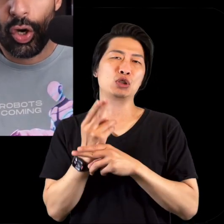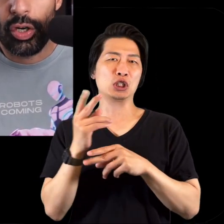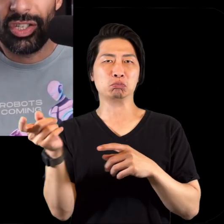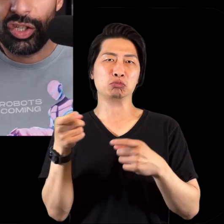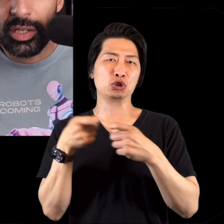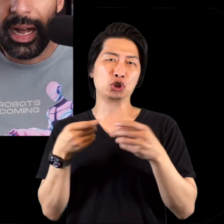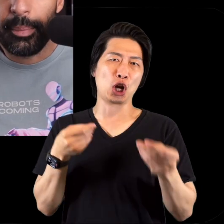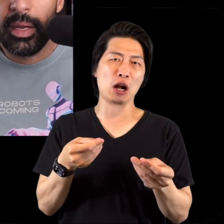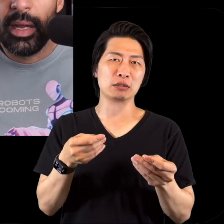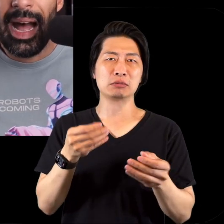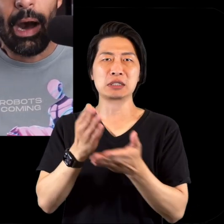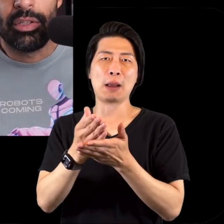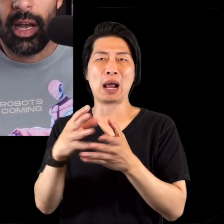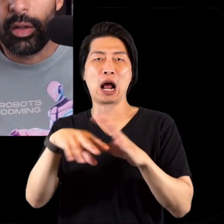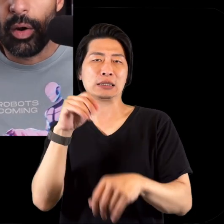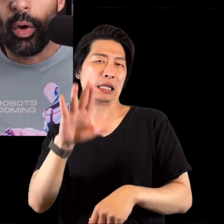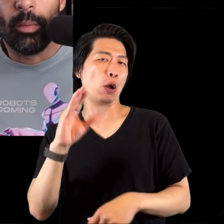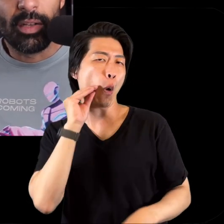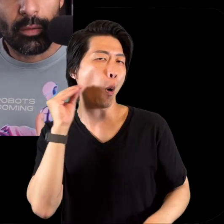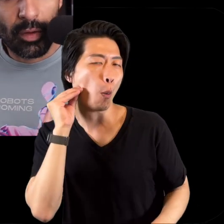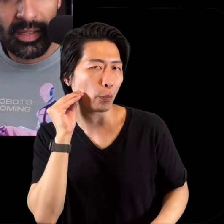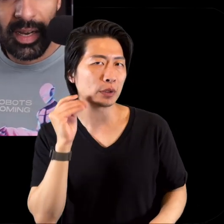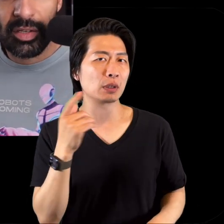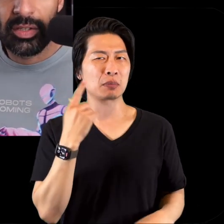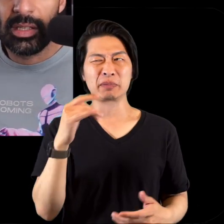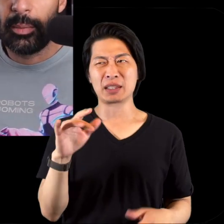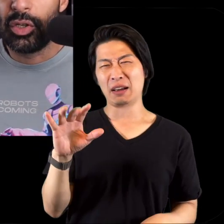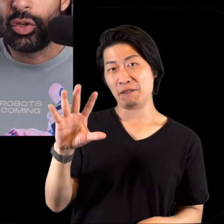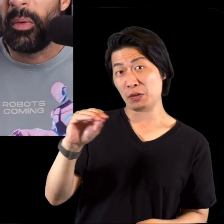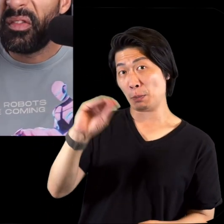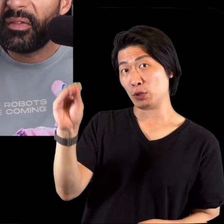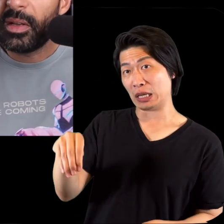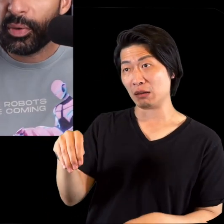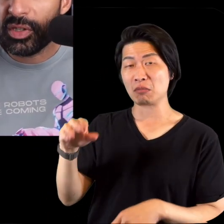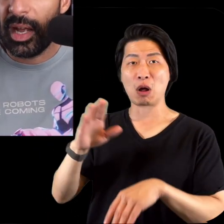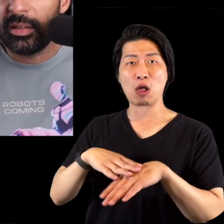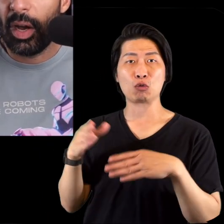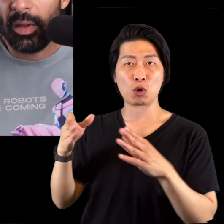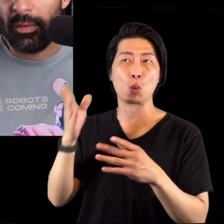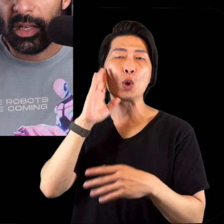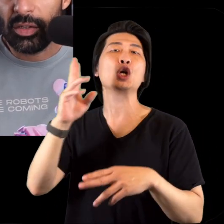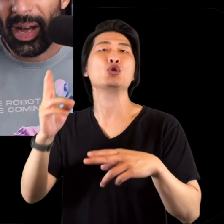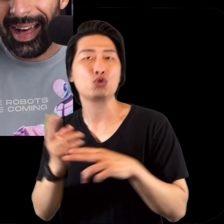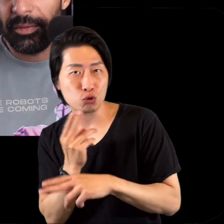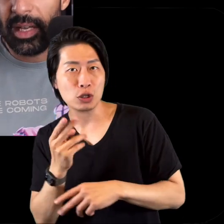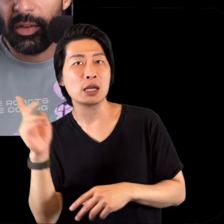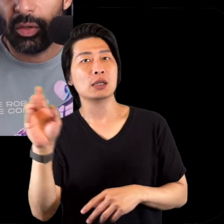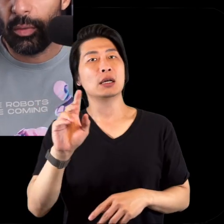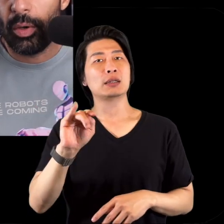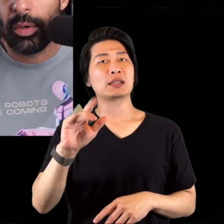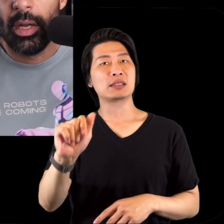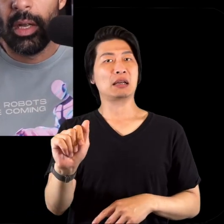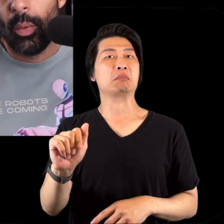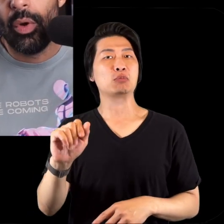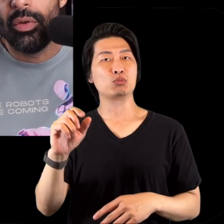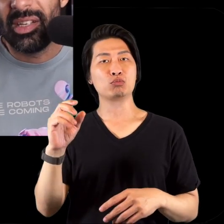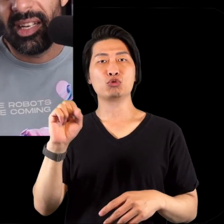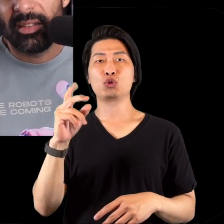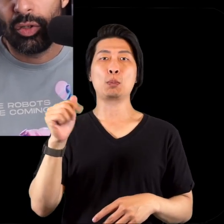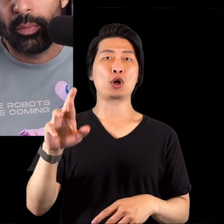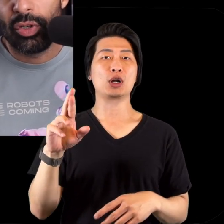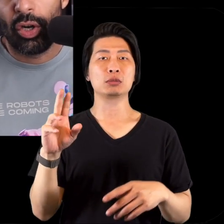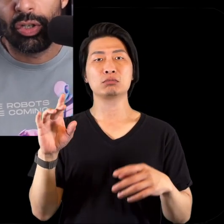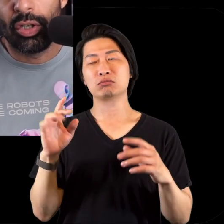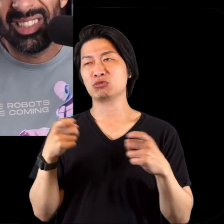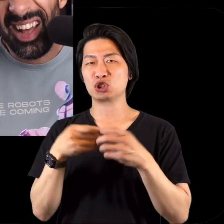a charging stop outside of their home. And so for this exercise, I'm going to assume 50% of EVs, so half the EVs on the road, will use a